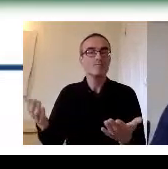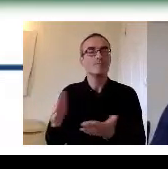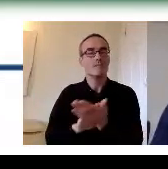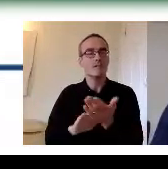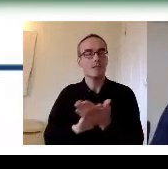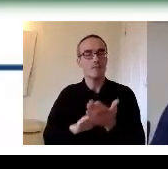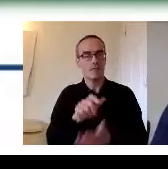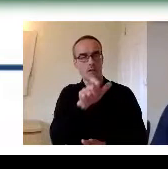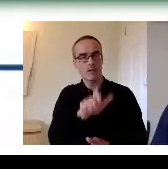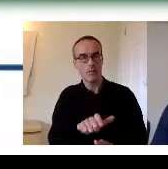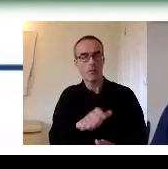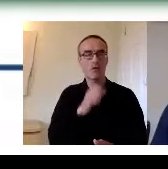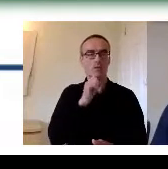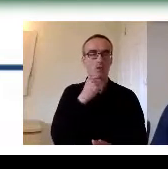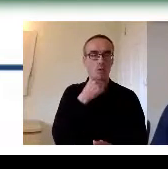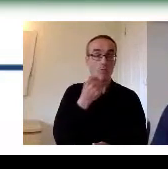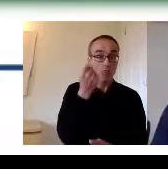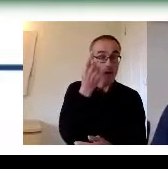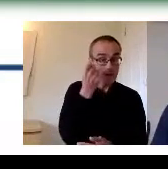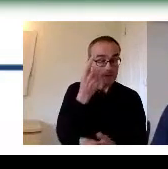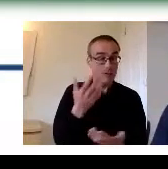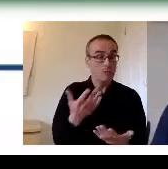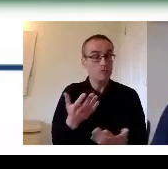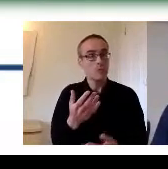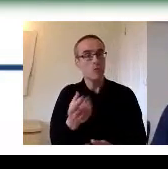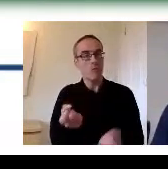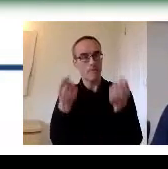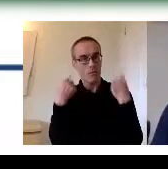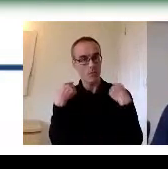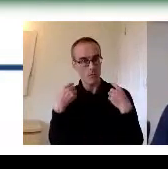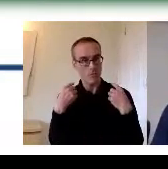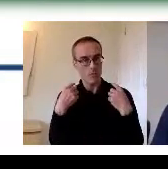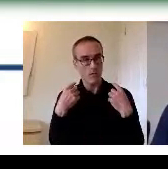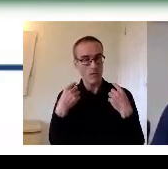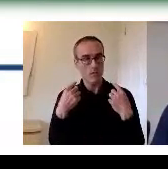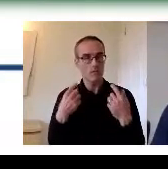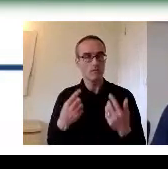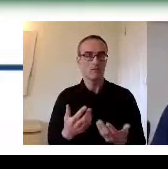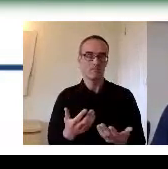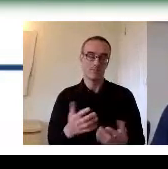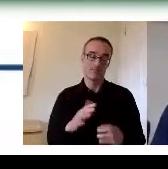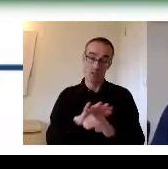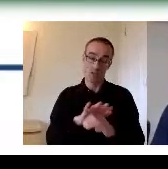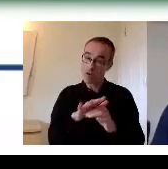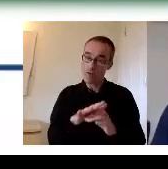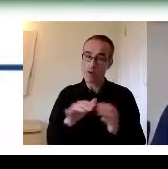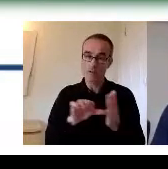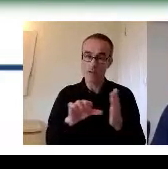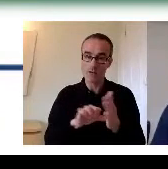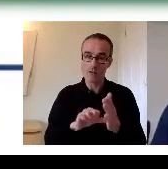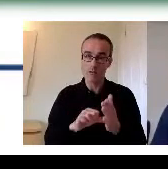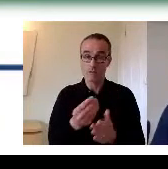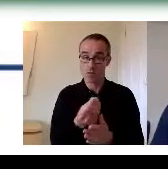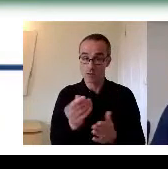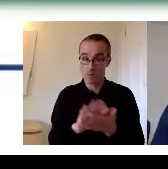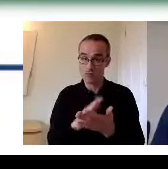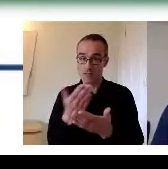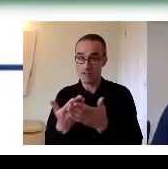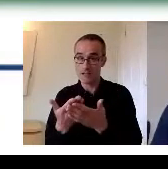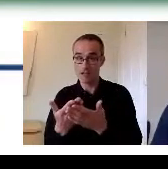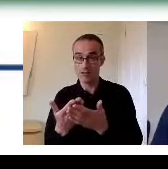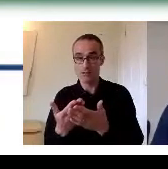copies, there was little to no access of that. So we actually invited the Women Inequalities